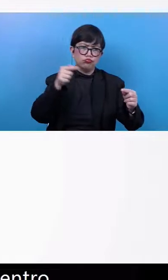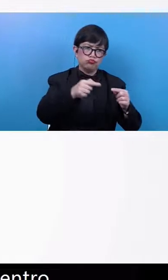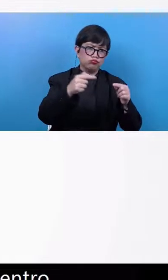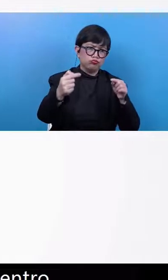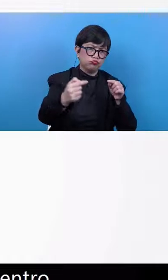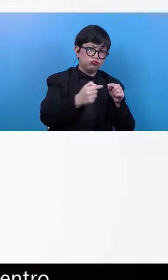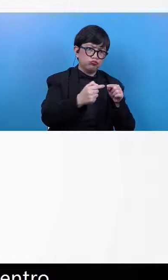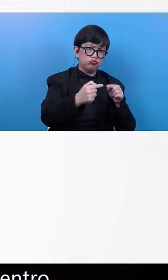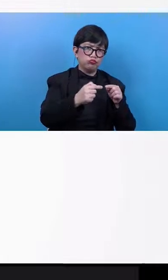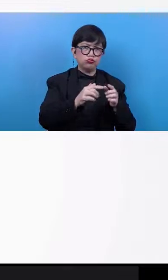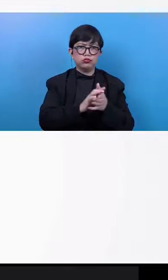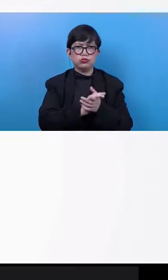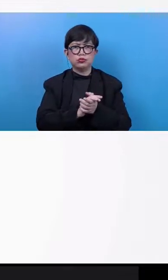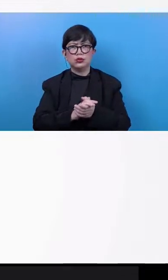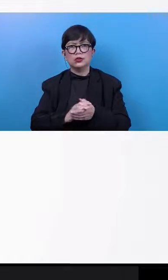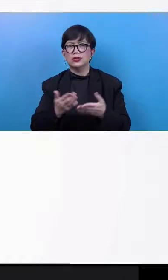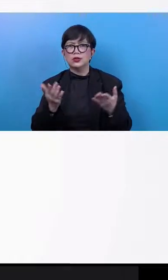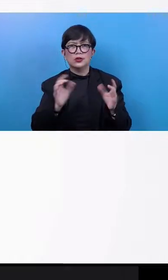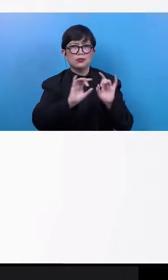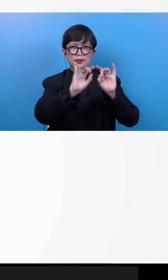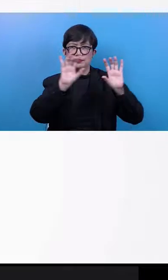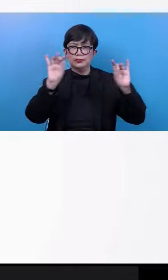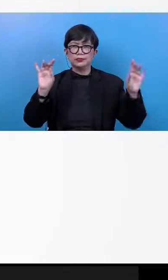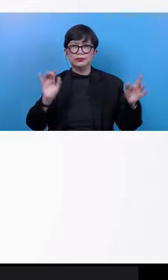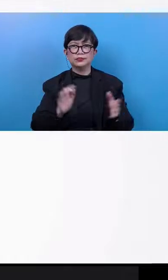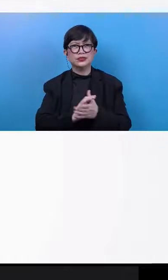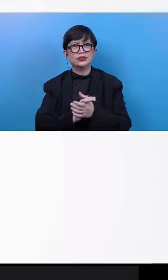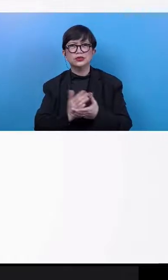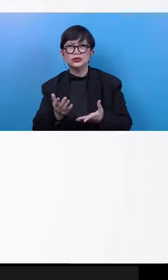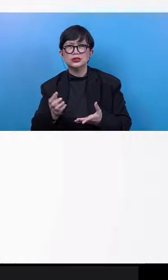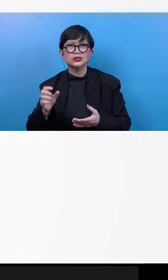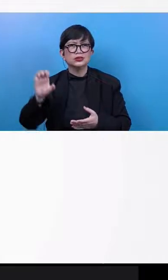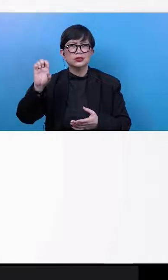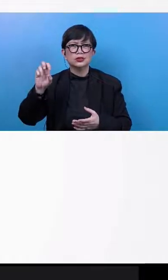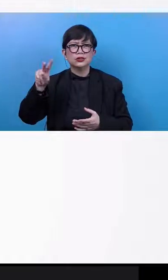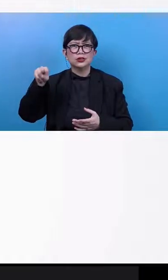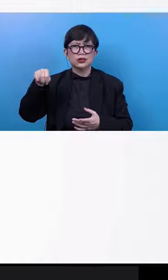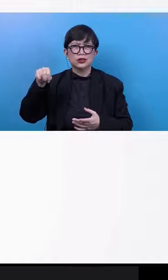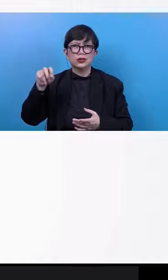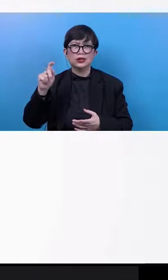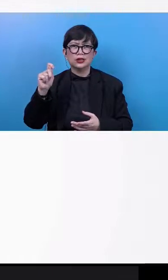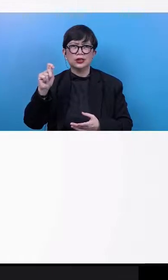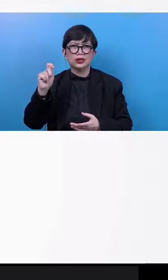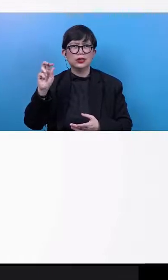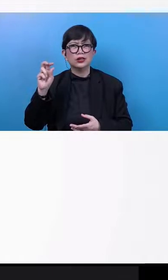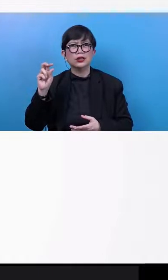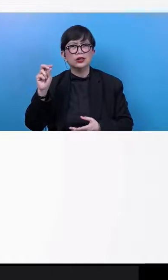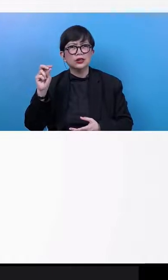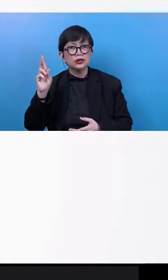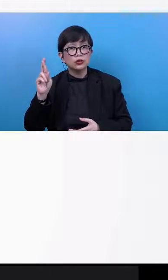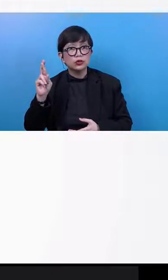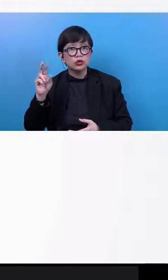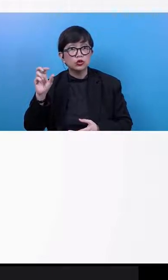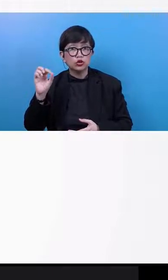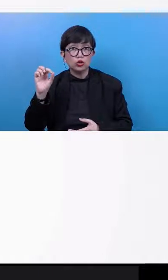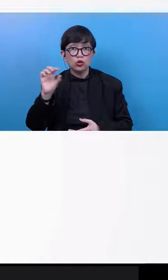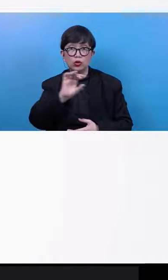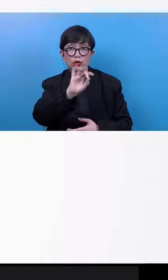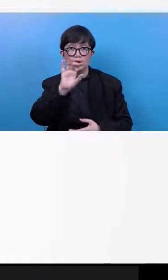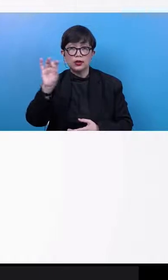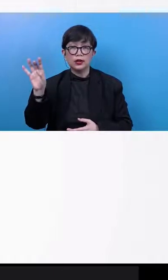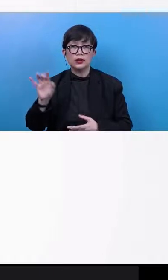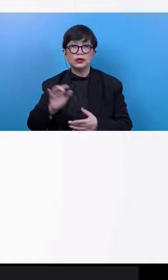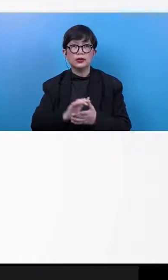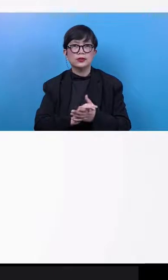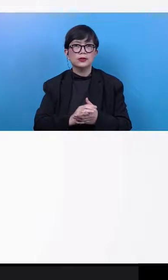playing out through disruptions to food systems, the forced displacement of people, new health threats, the amplification